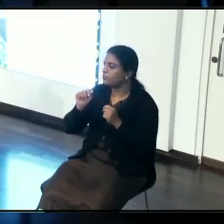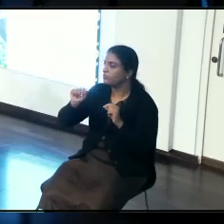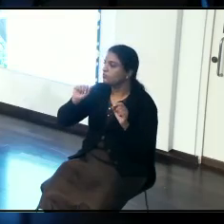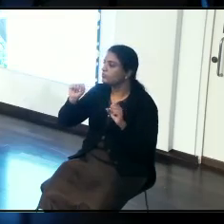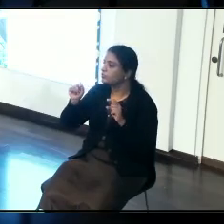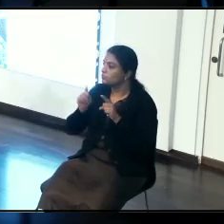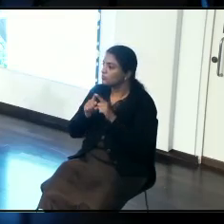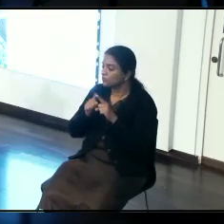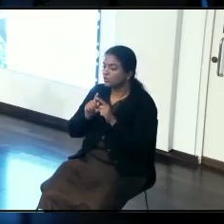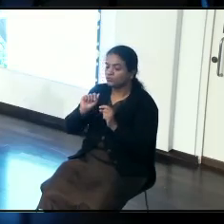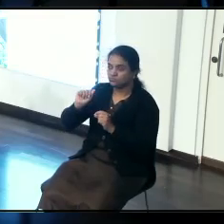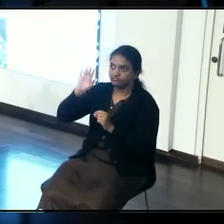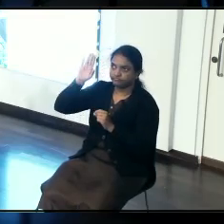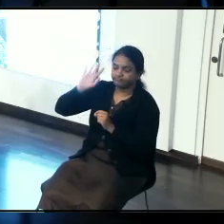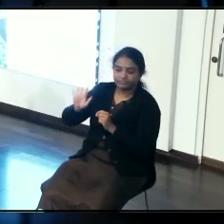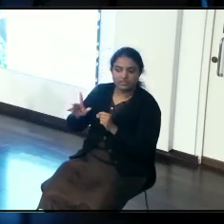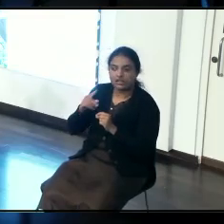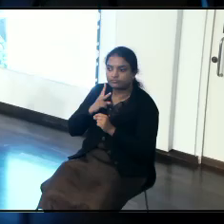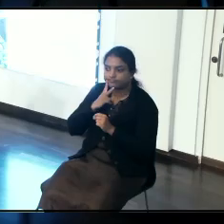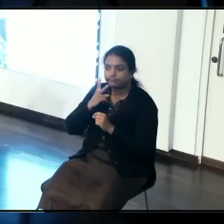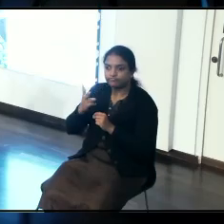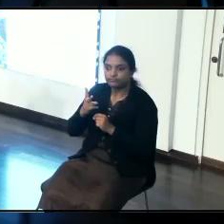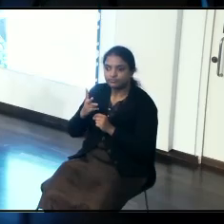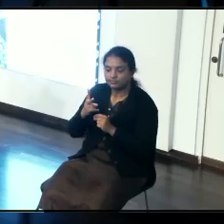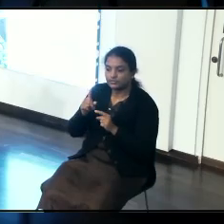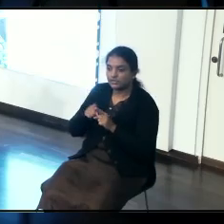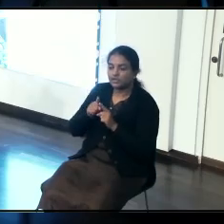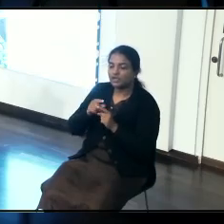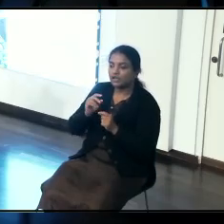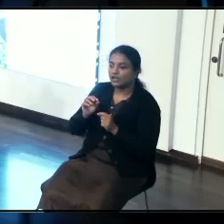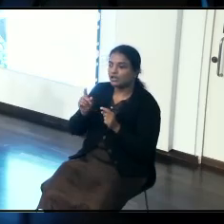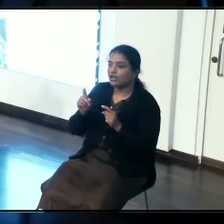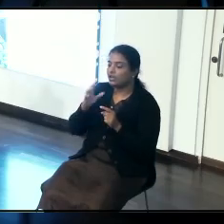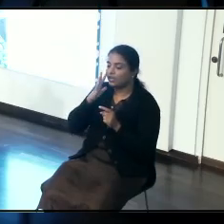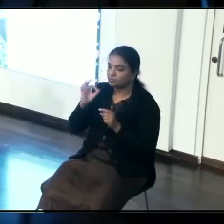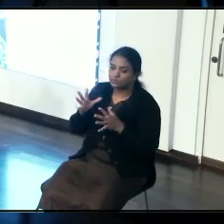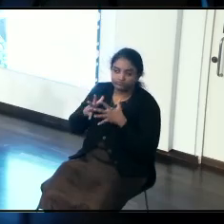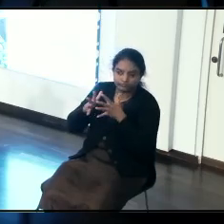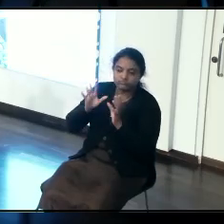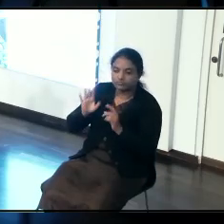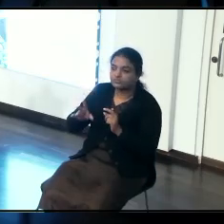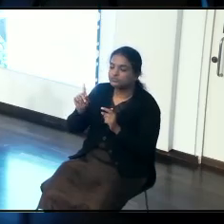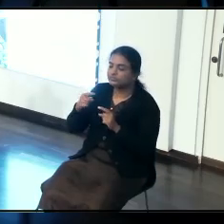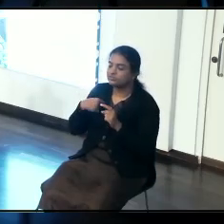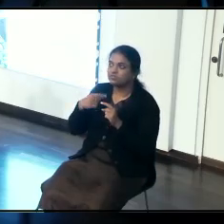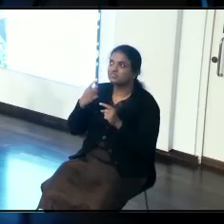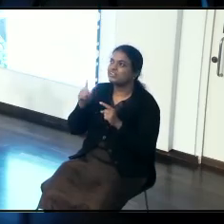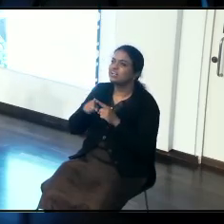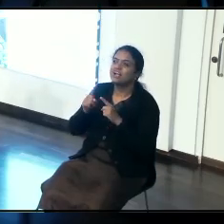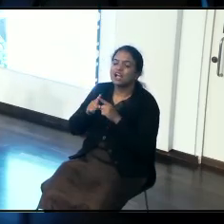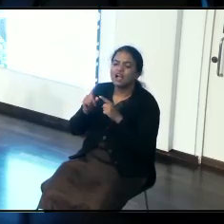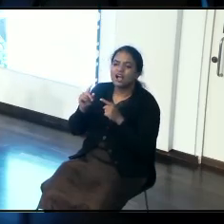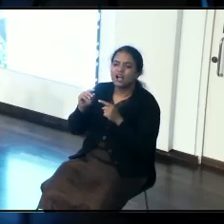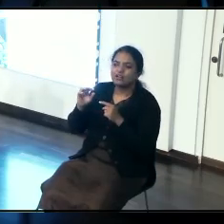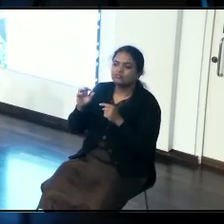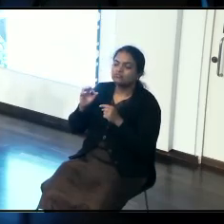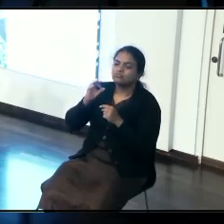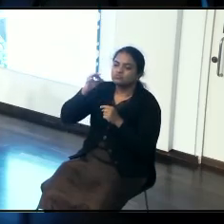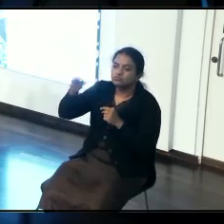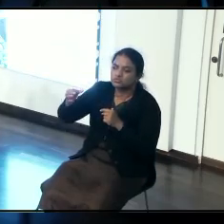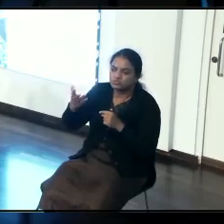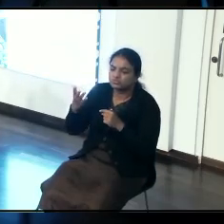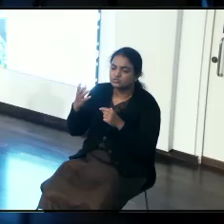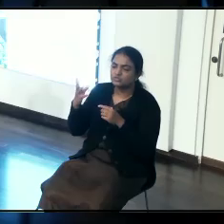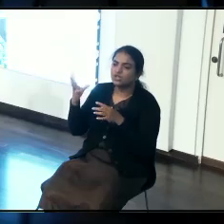But they have a voice, and that voice is important. So I'd like to think of conservation and the futureness of these